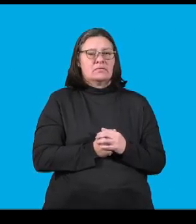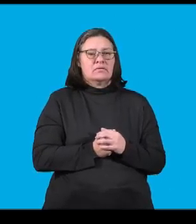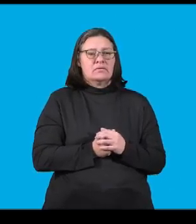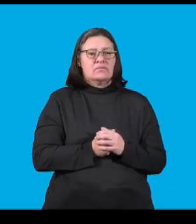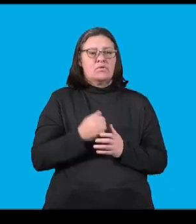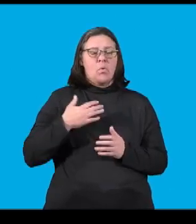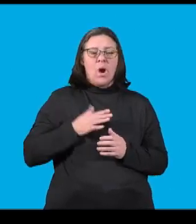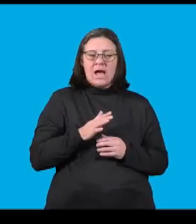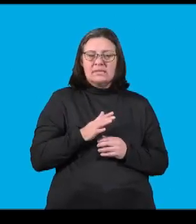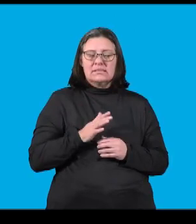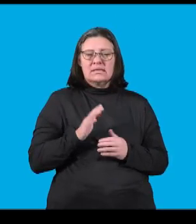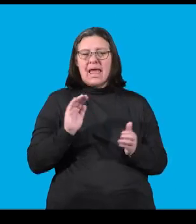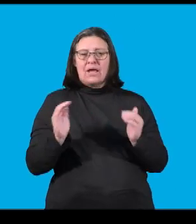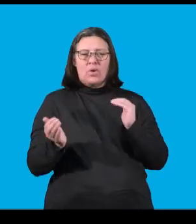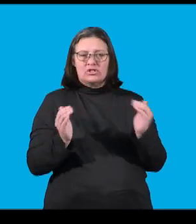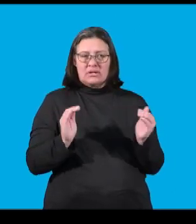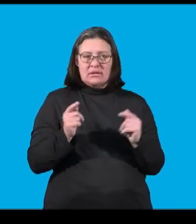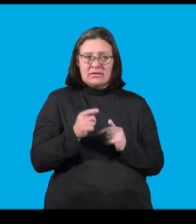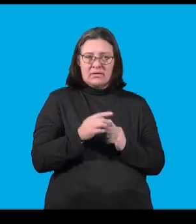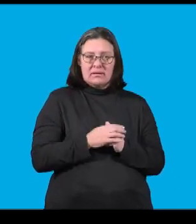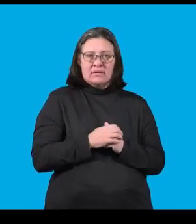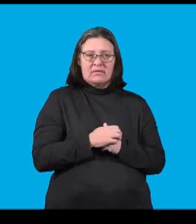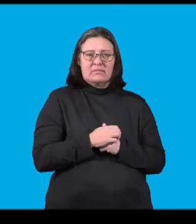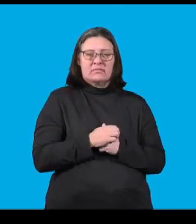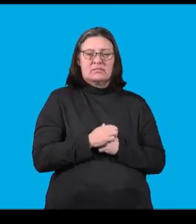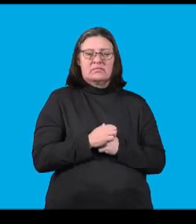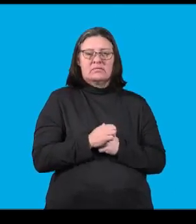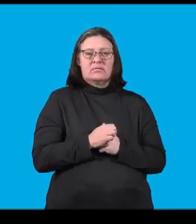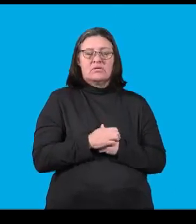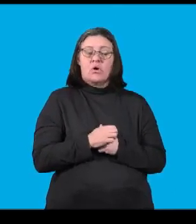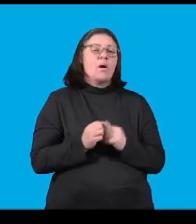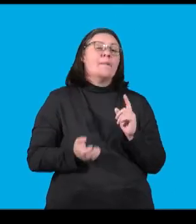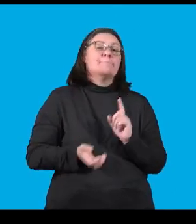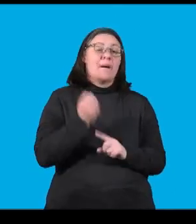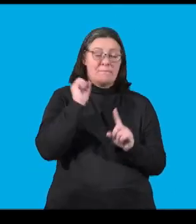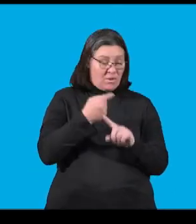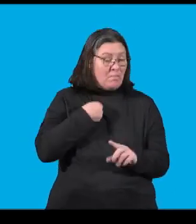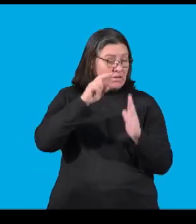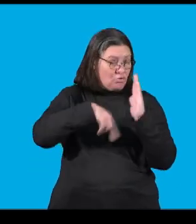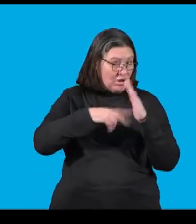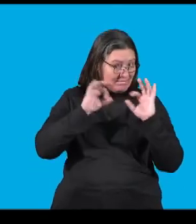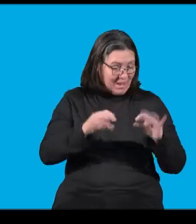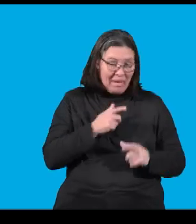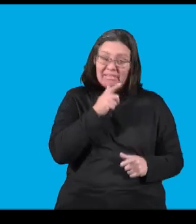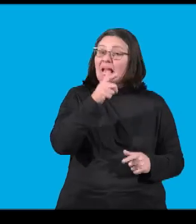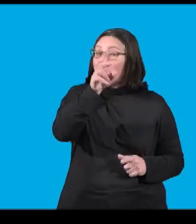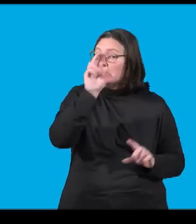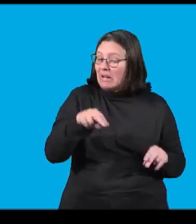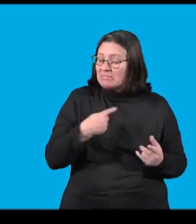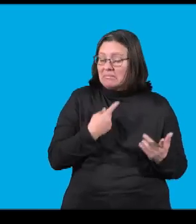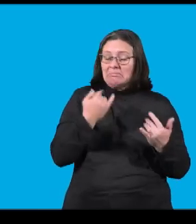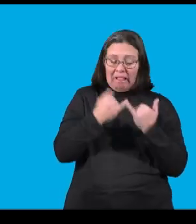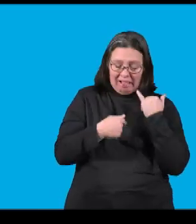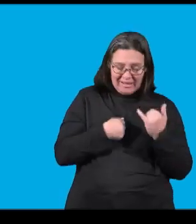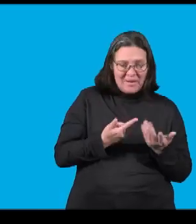They're saying that they want the equation of the determine the points. I must also read it nicely, and I'm telling you to read it